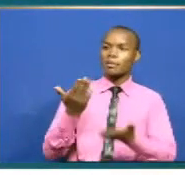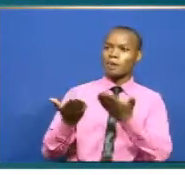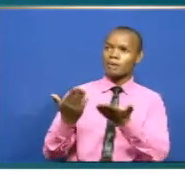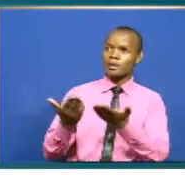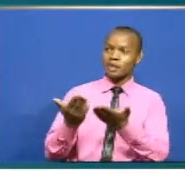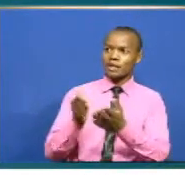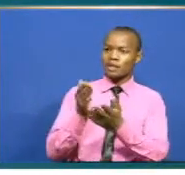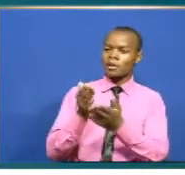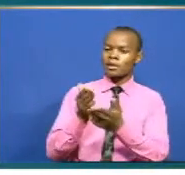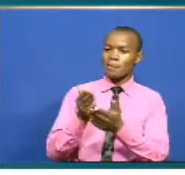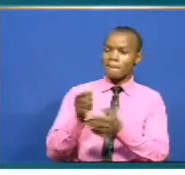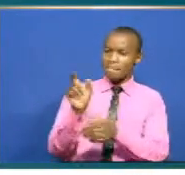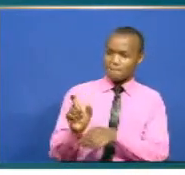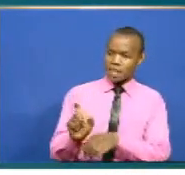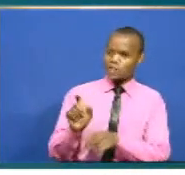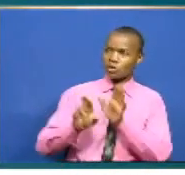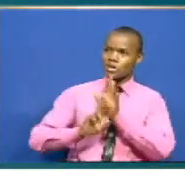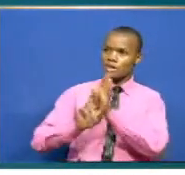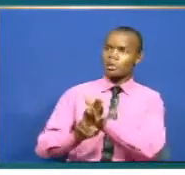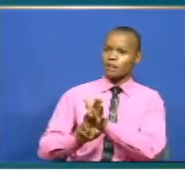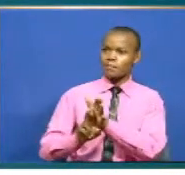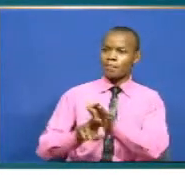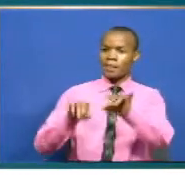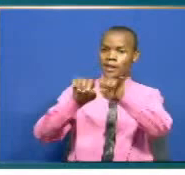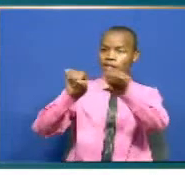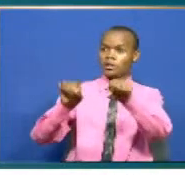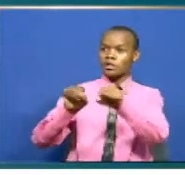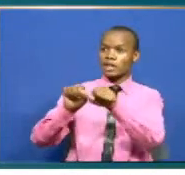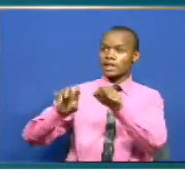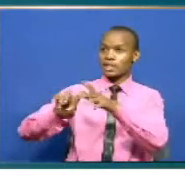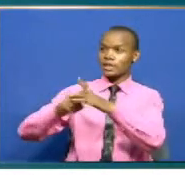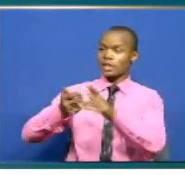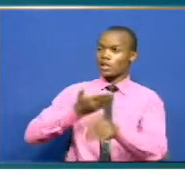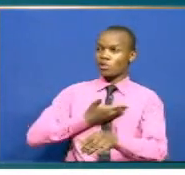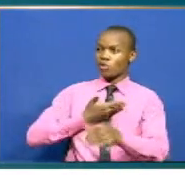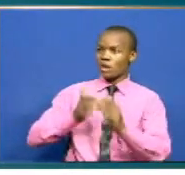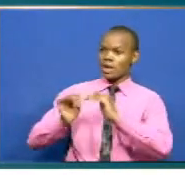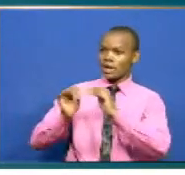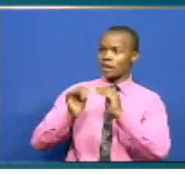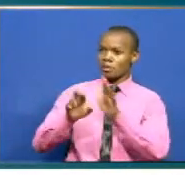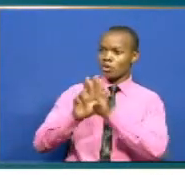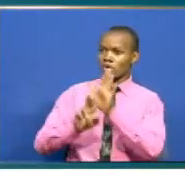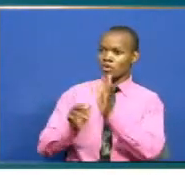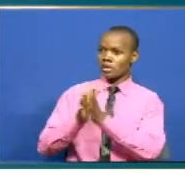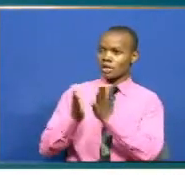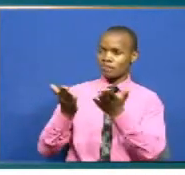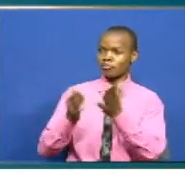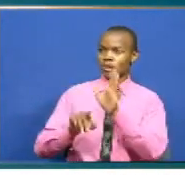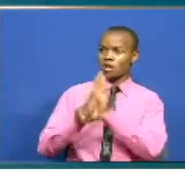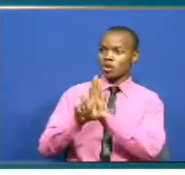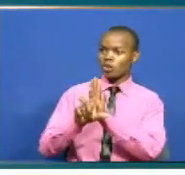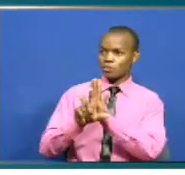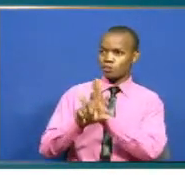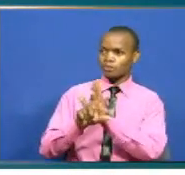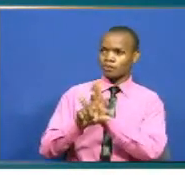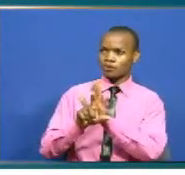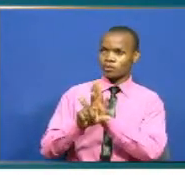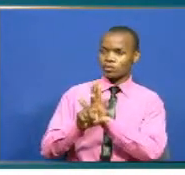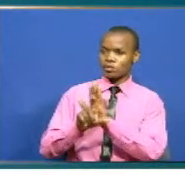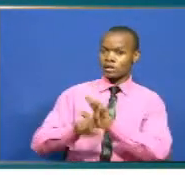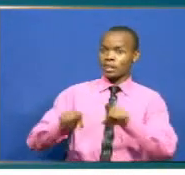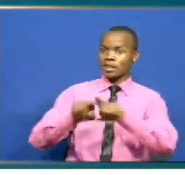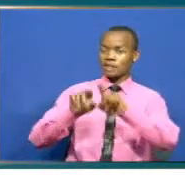know? So societies establish their own democratic rules and regulations. And that is quite